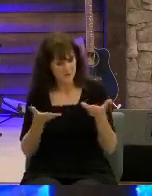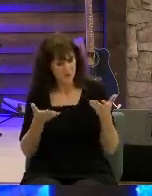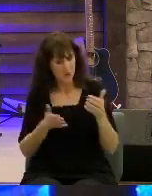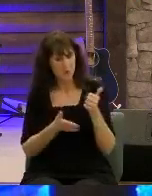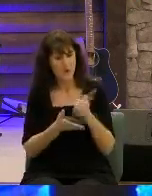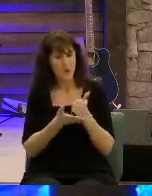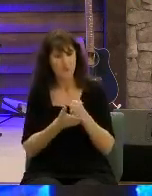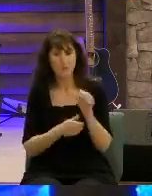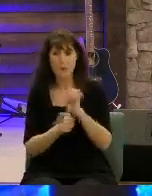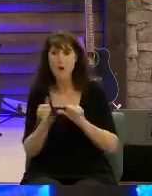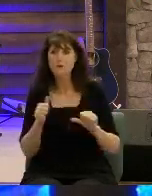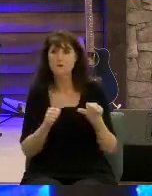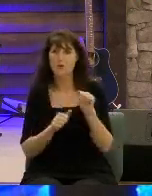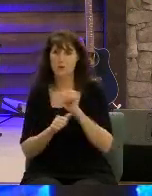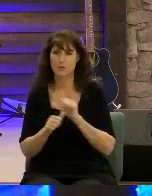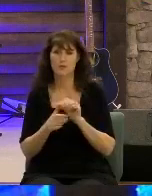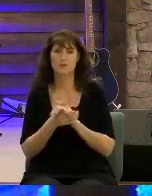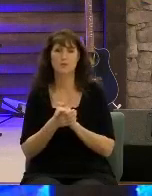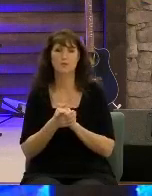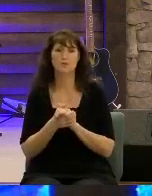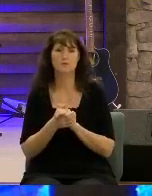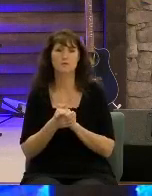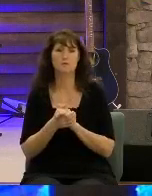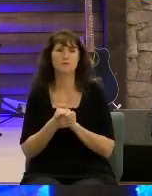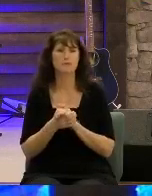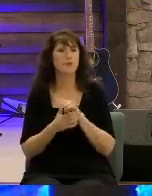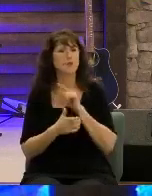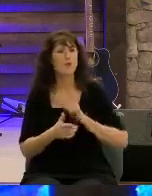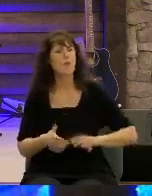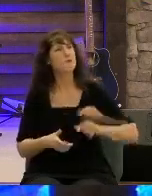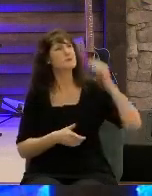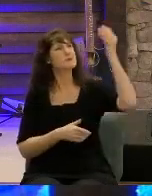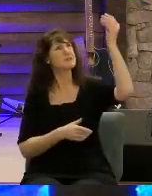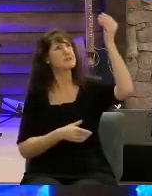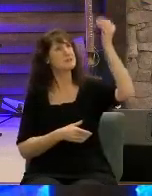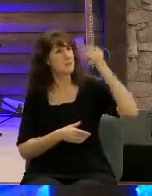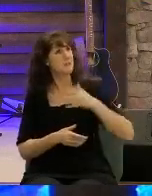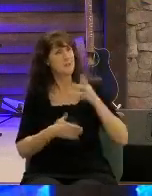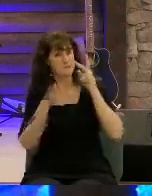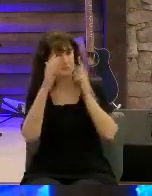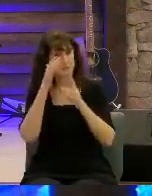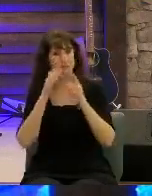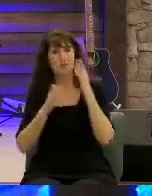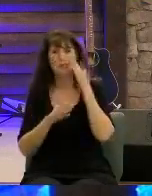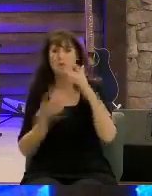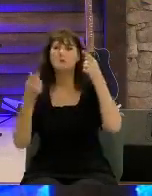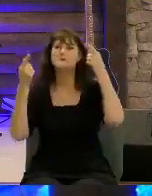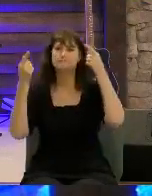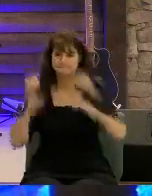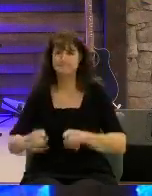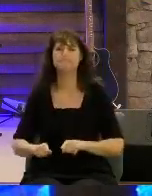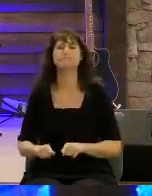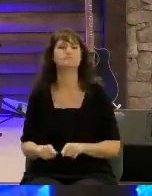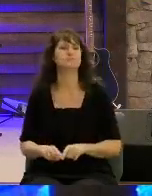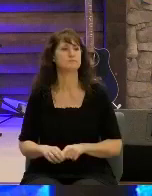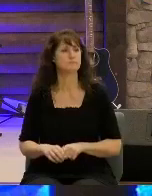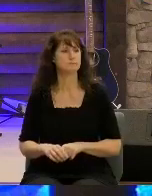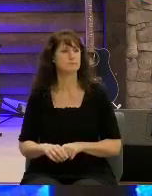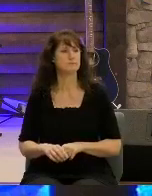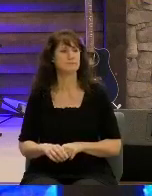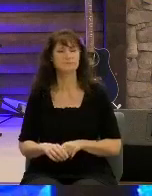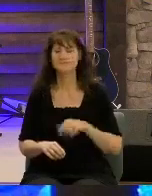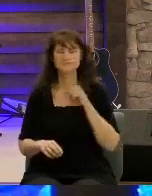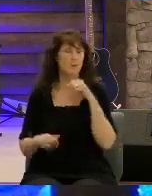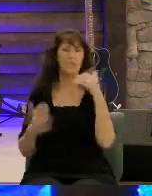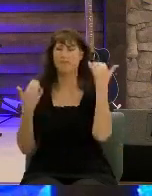amen? We're here. So vision, Lord, give us a vision that will come true, Lord God. And don't limit to